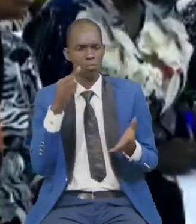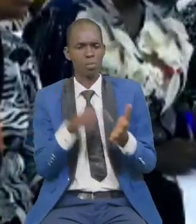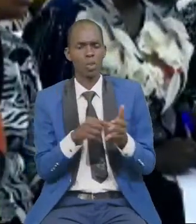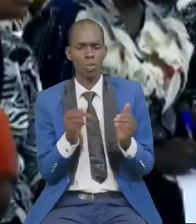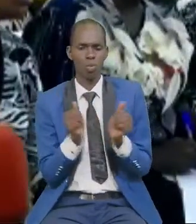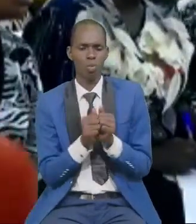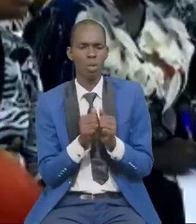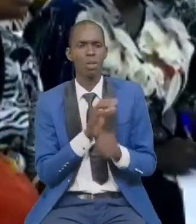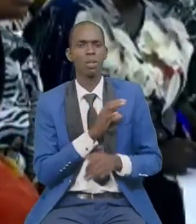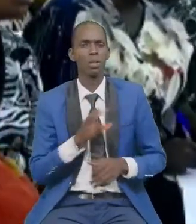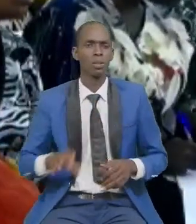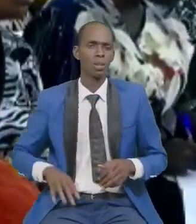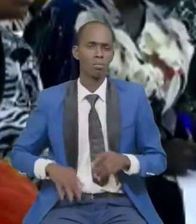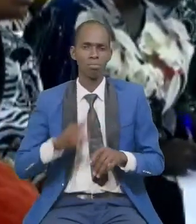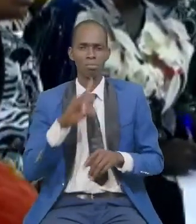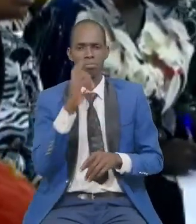Christ?